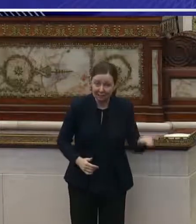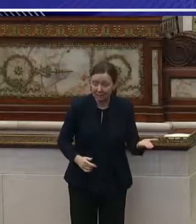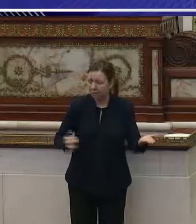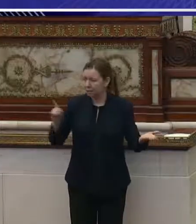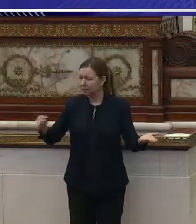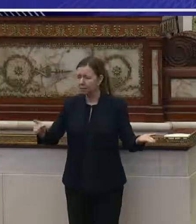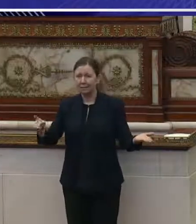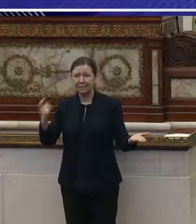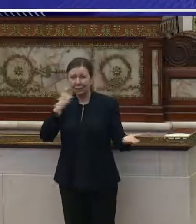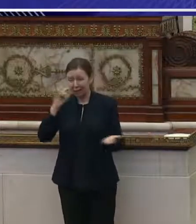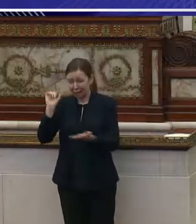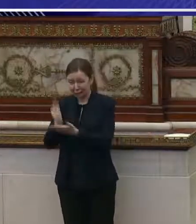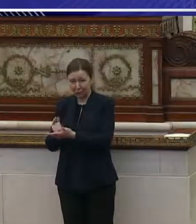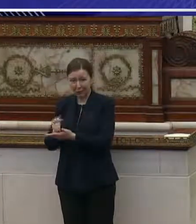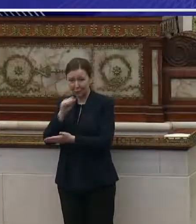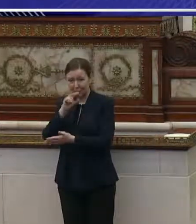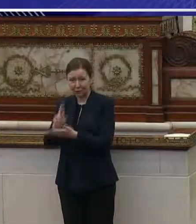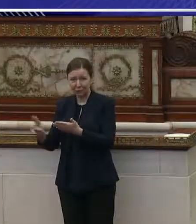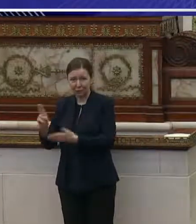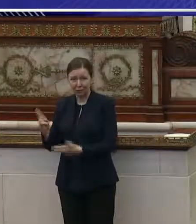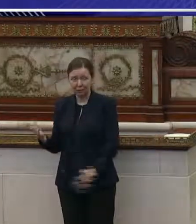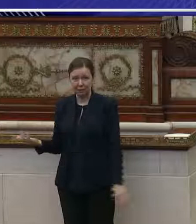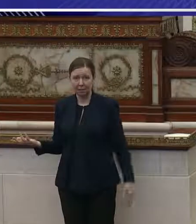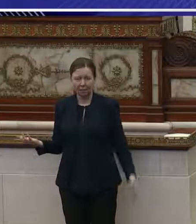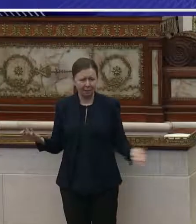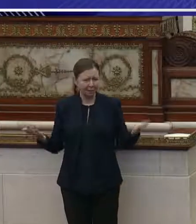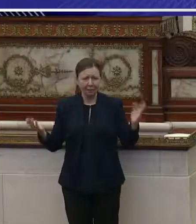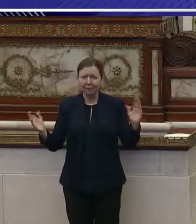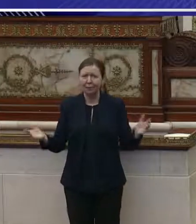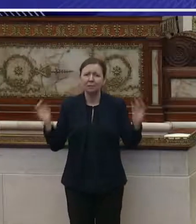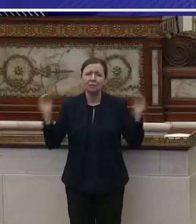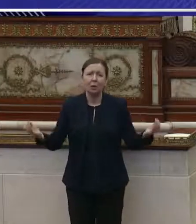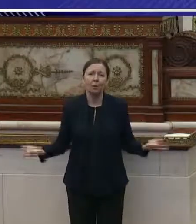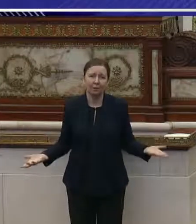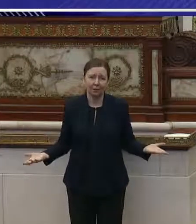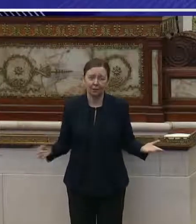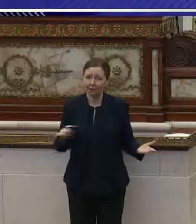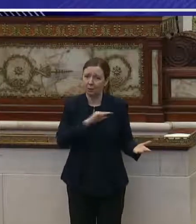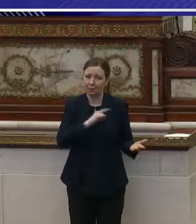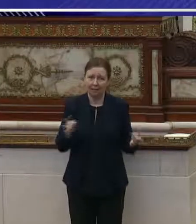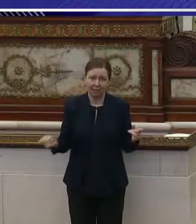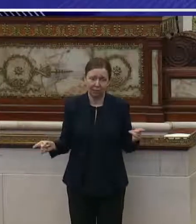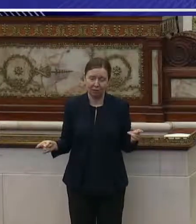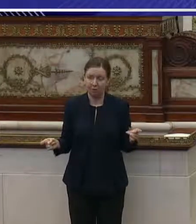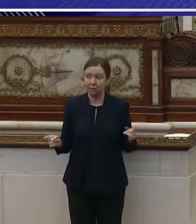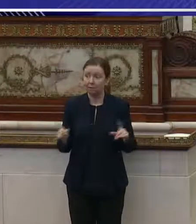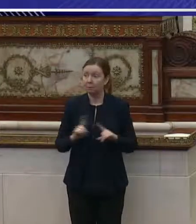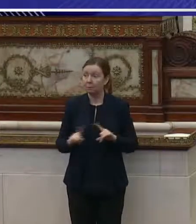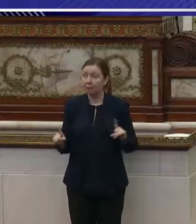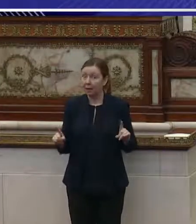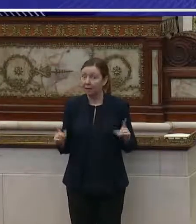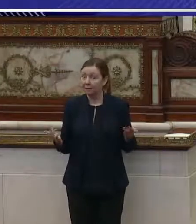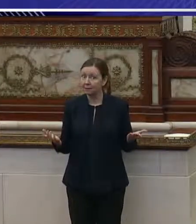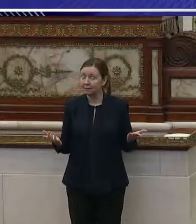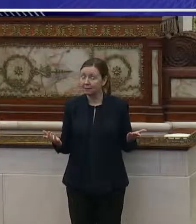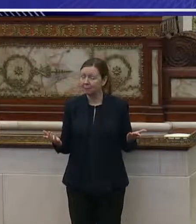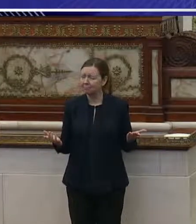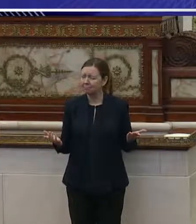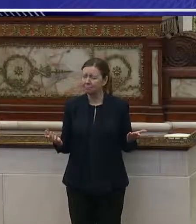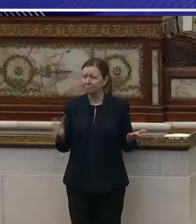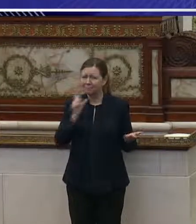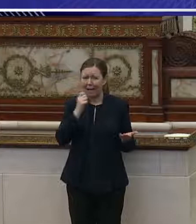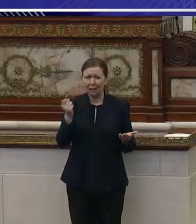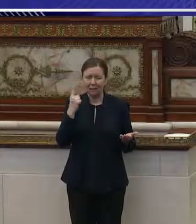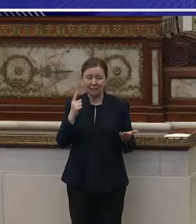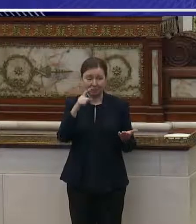had just graduated from Drexel University. There's no comparison in terms of qualification. And yet, I just don't understand